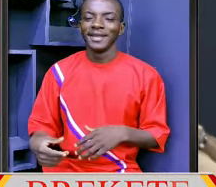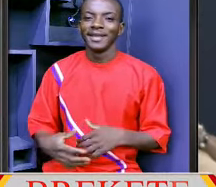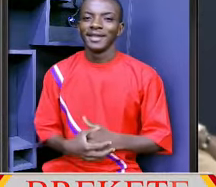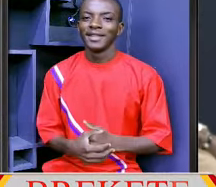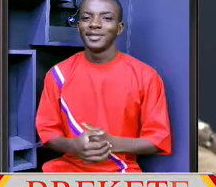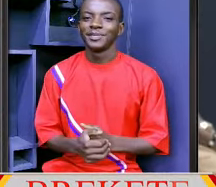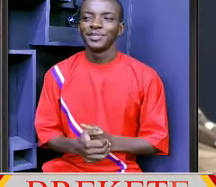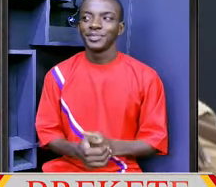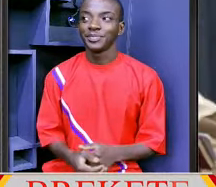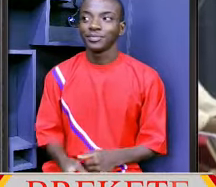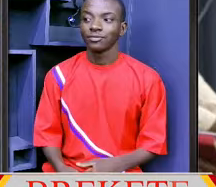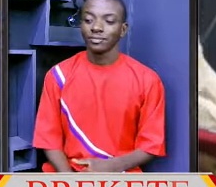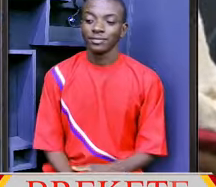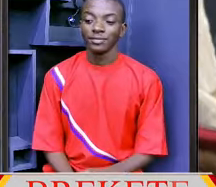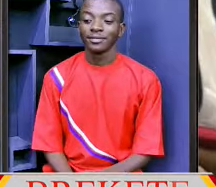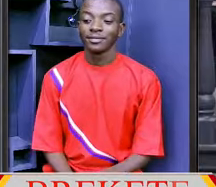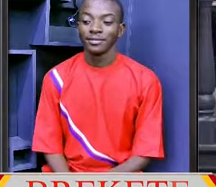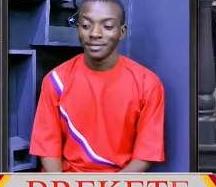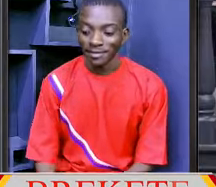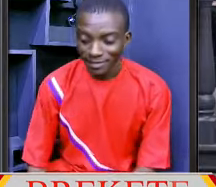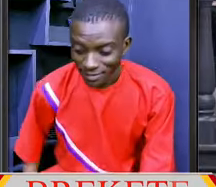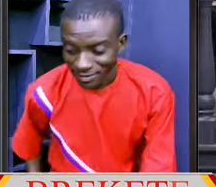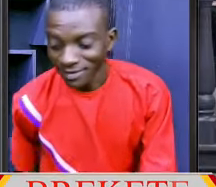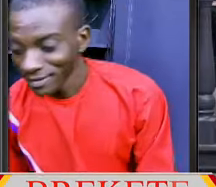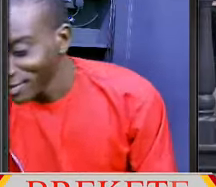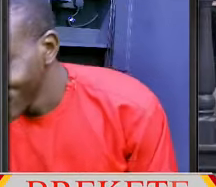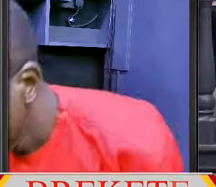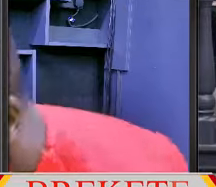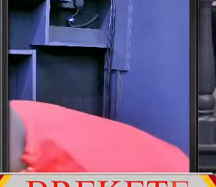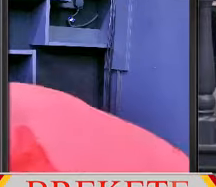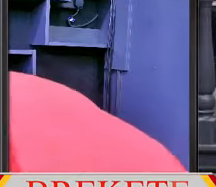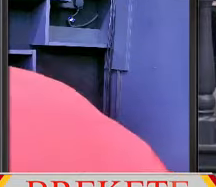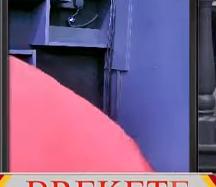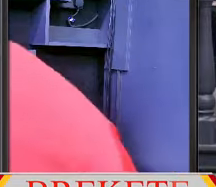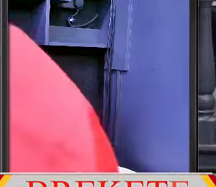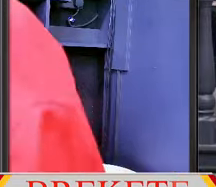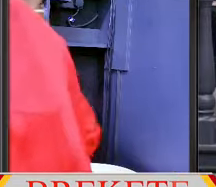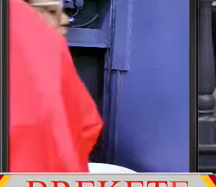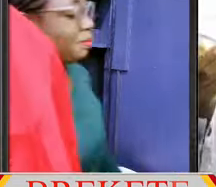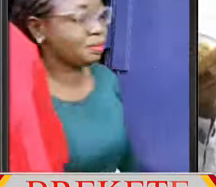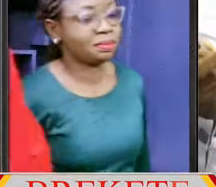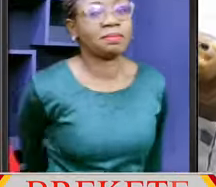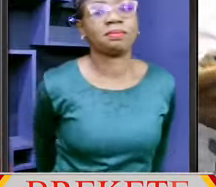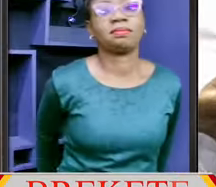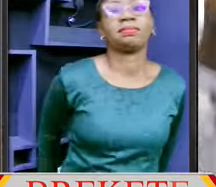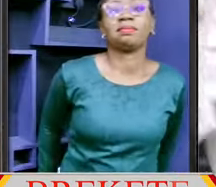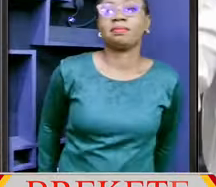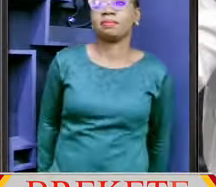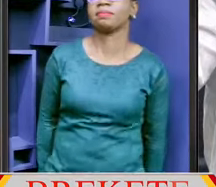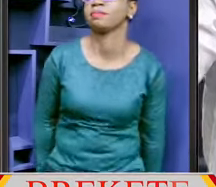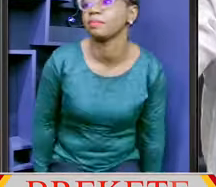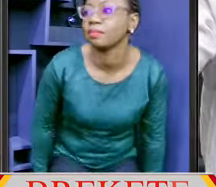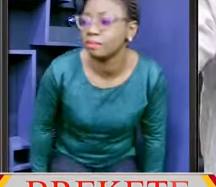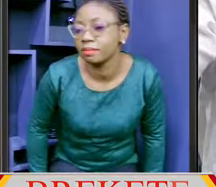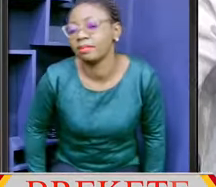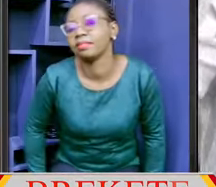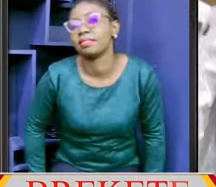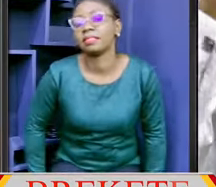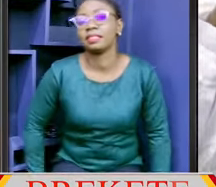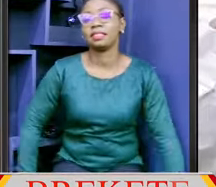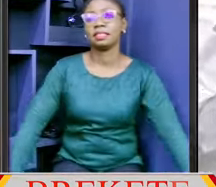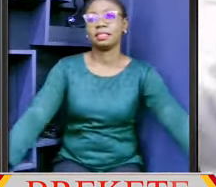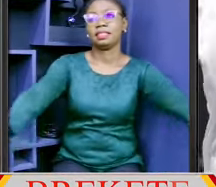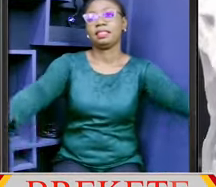Okay. Una talk waiting? No, sir! Okay, now no, sir, una talk. Yes. Now where you use